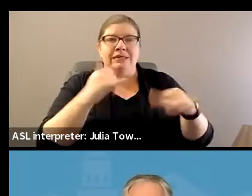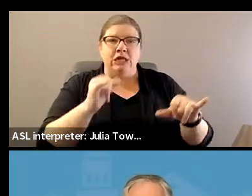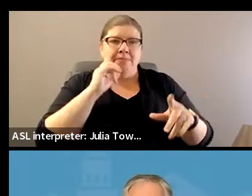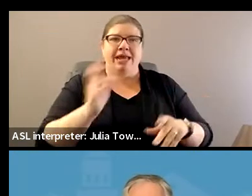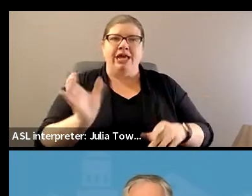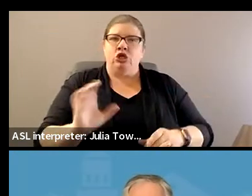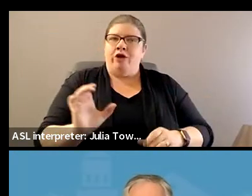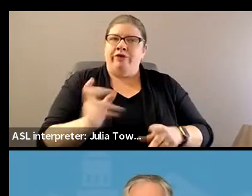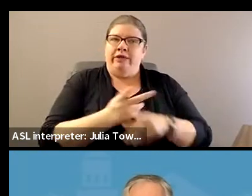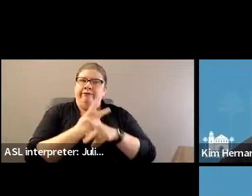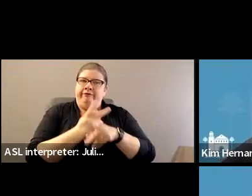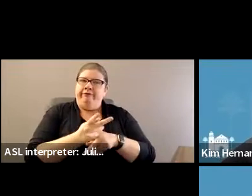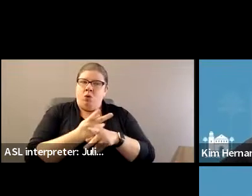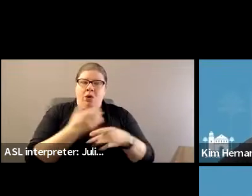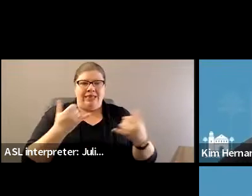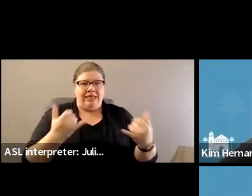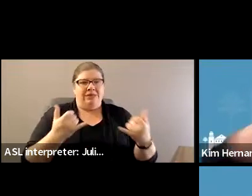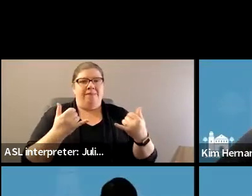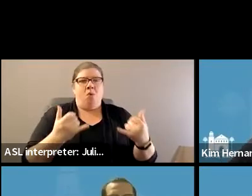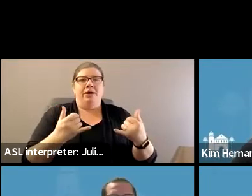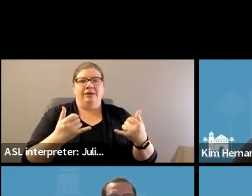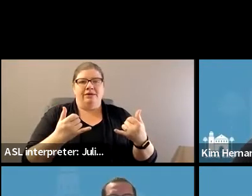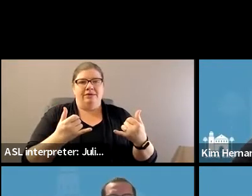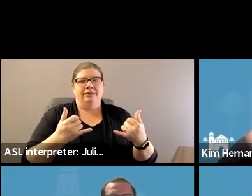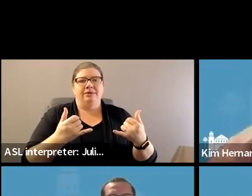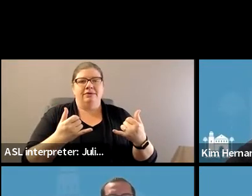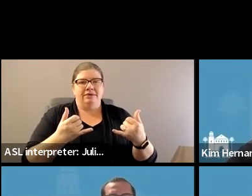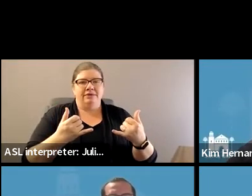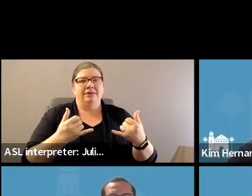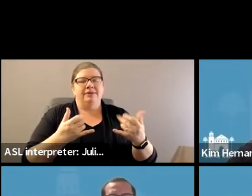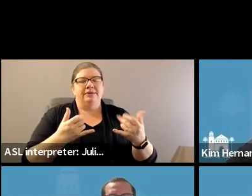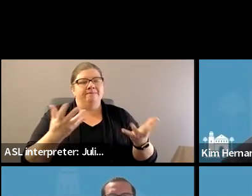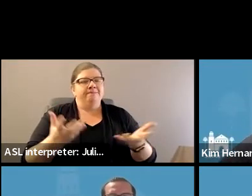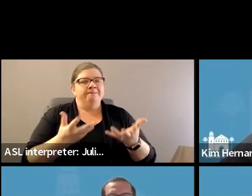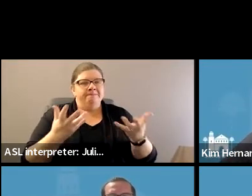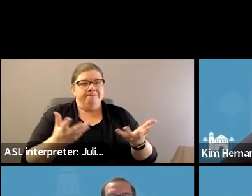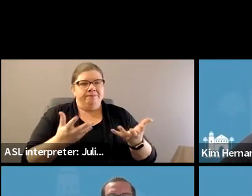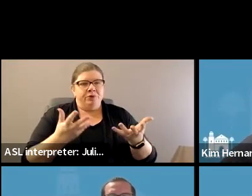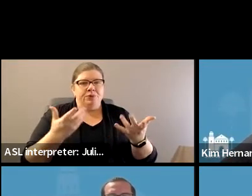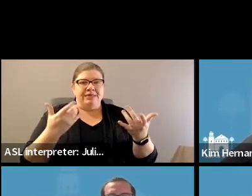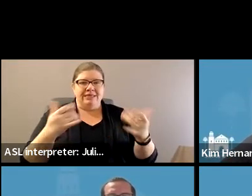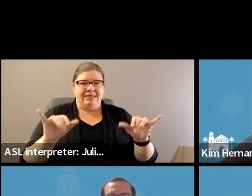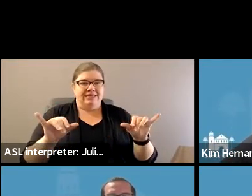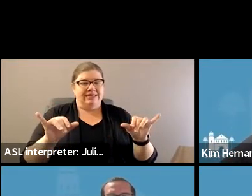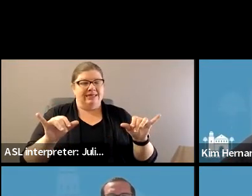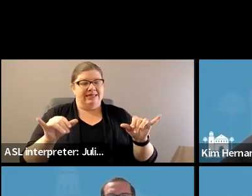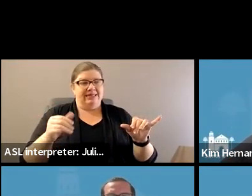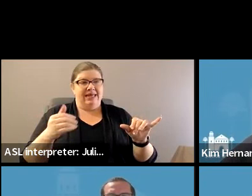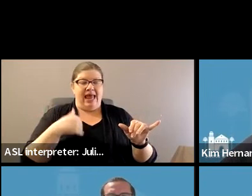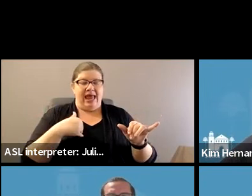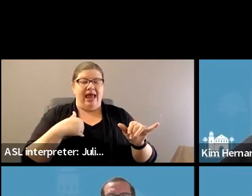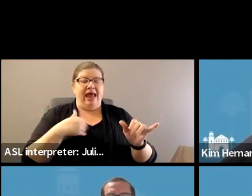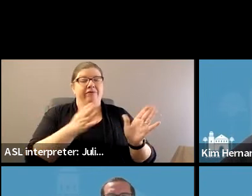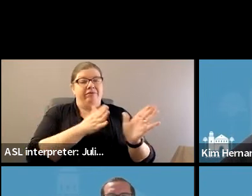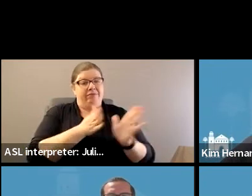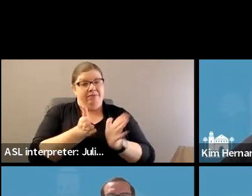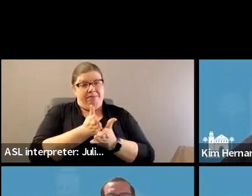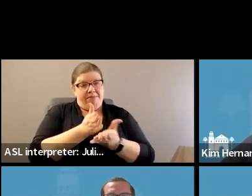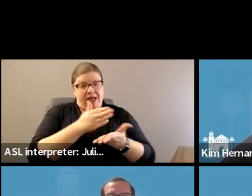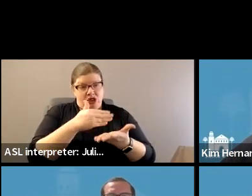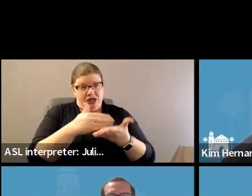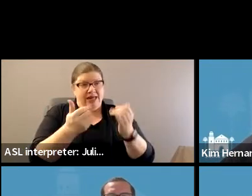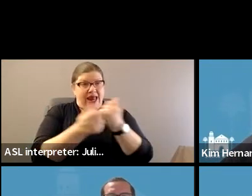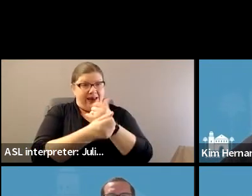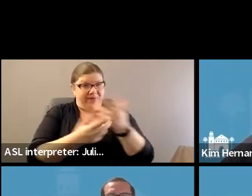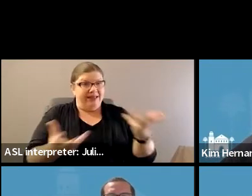conservative at this point. We still have budgeted everything for